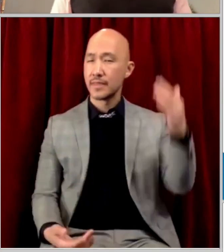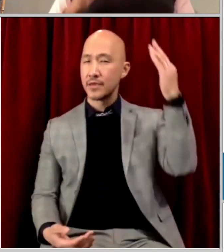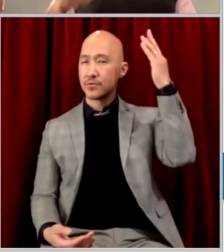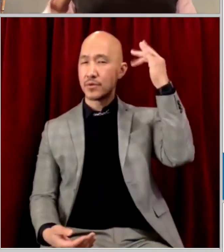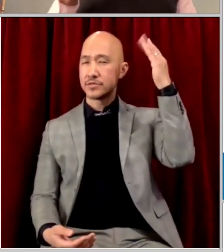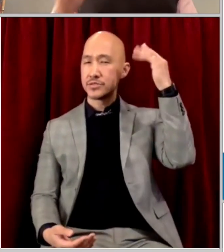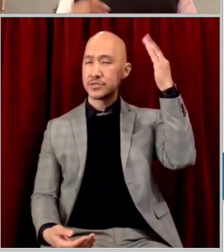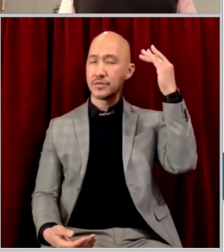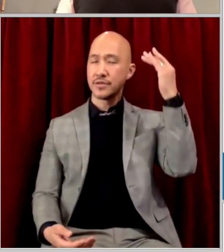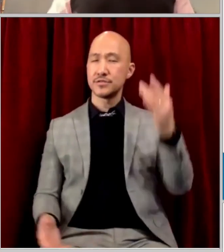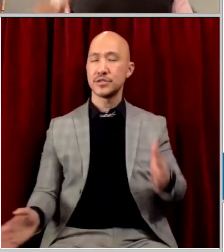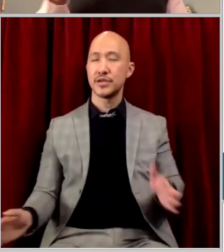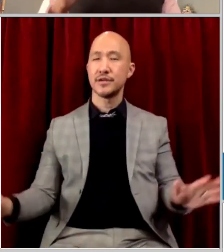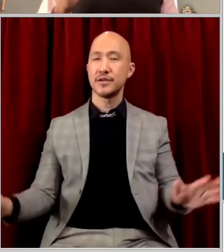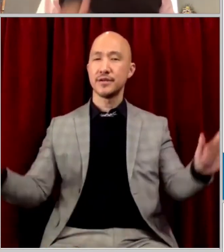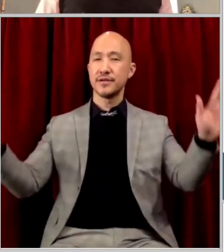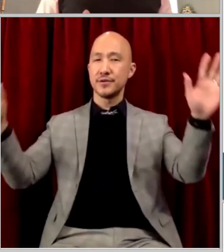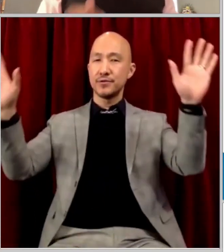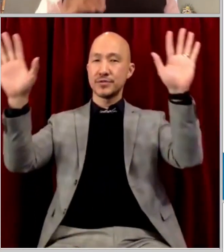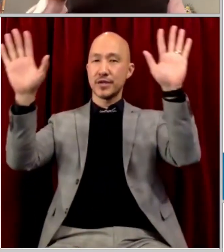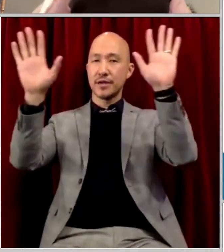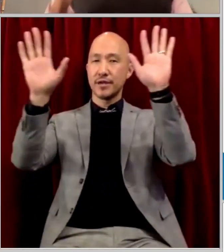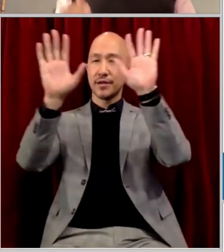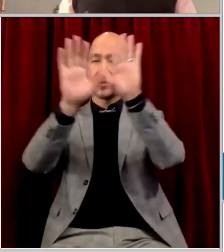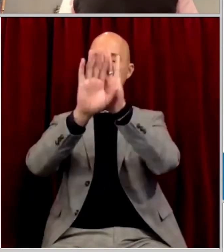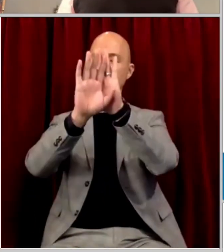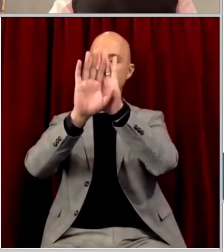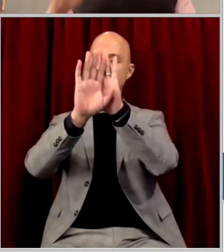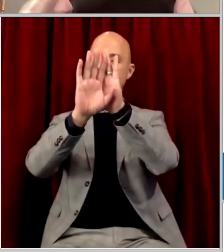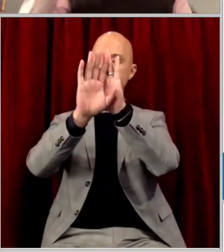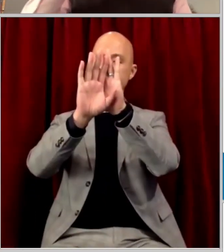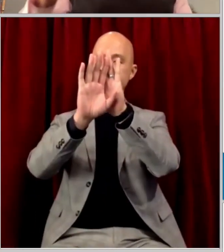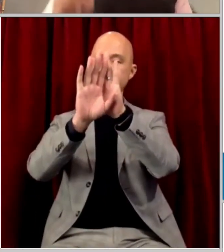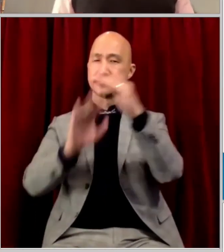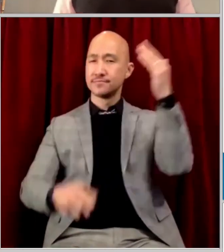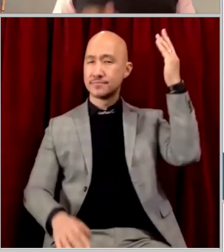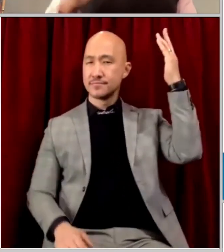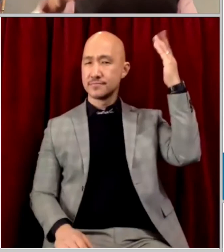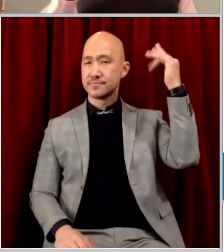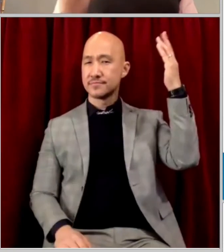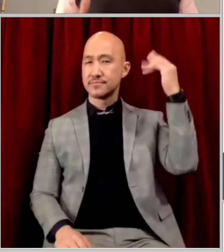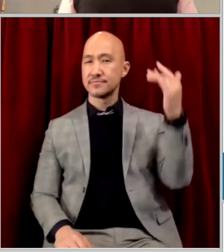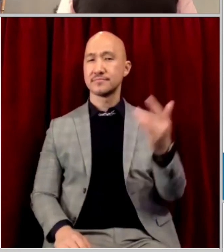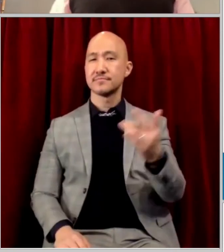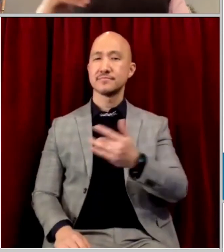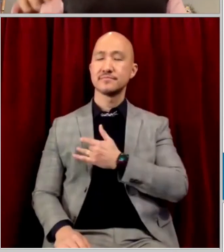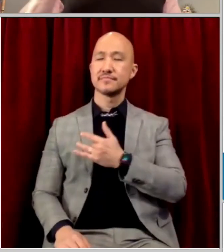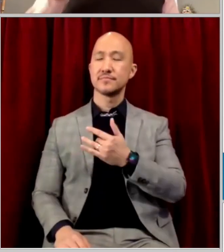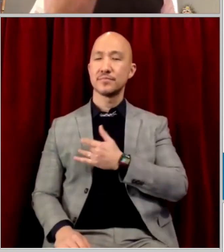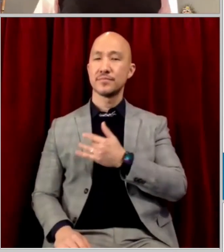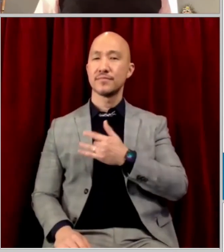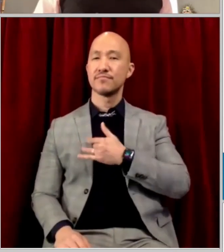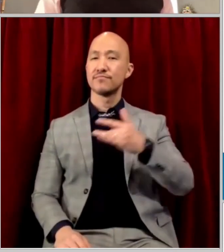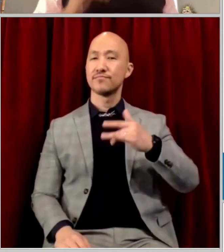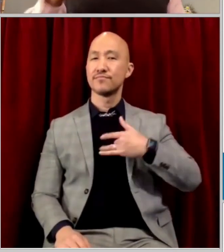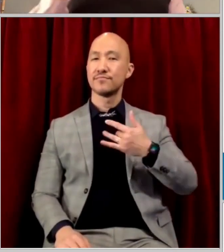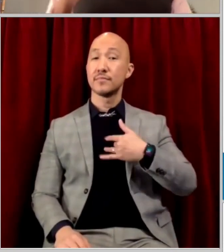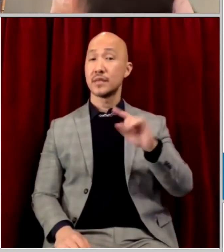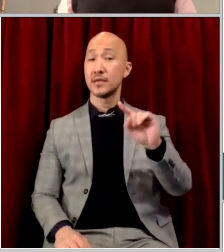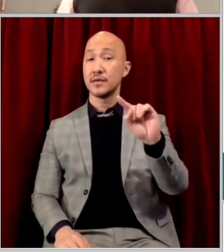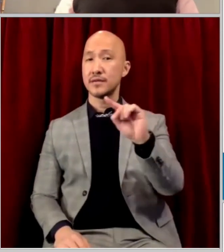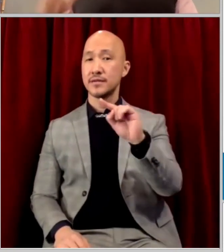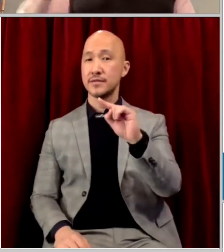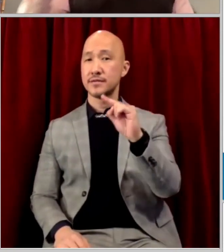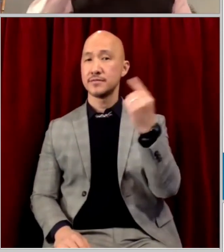discouraged? Why should the shadows come? Why should my heart be